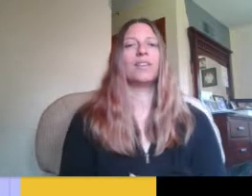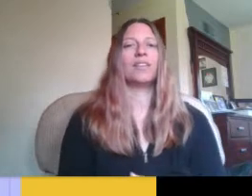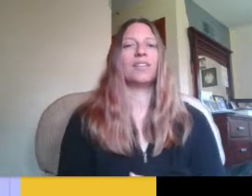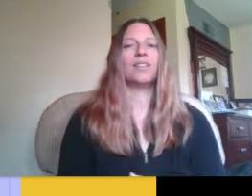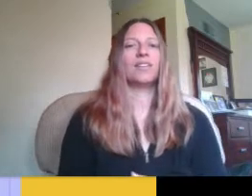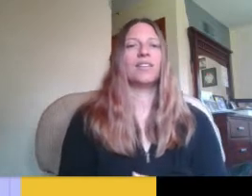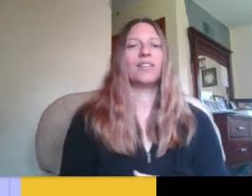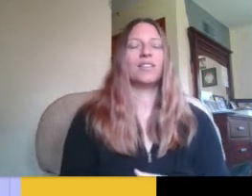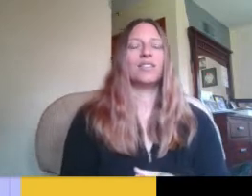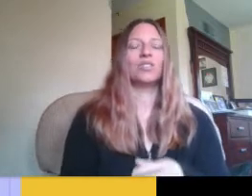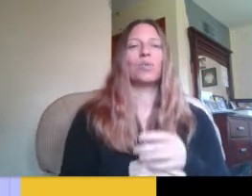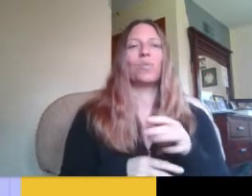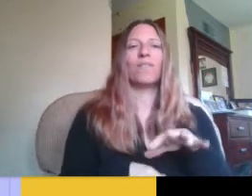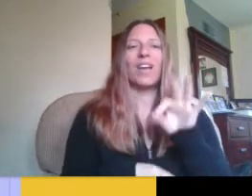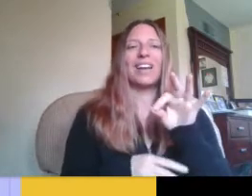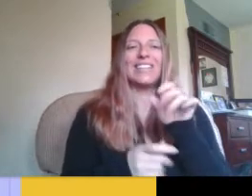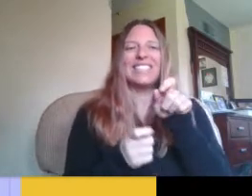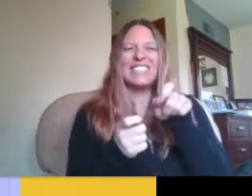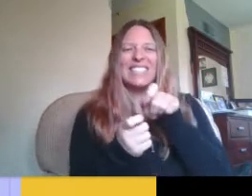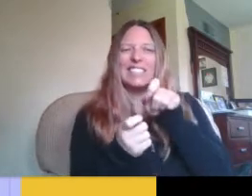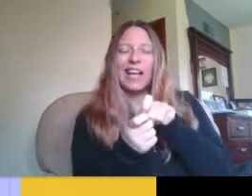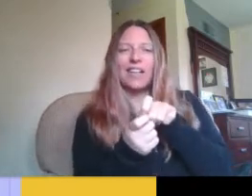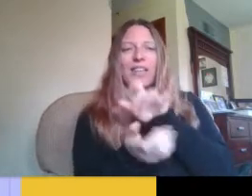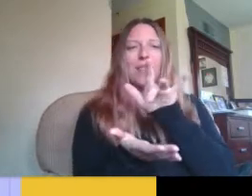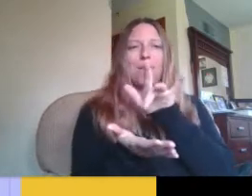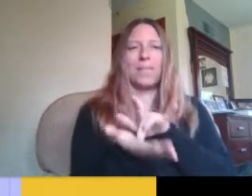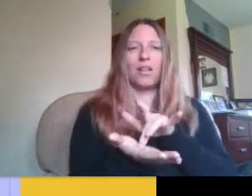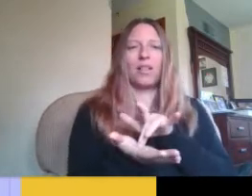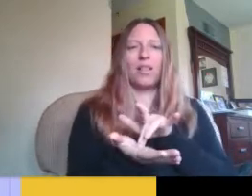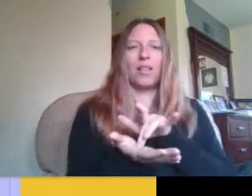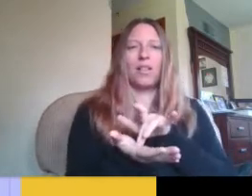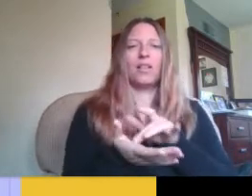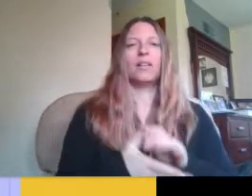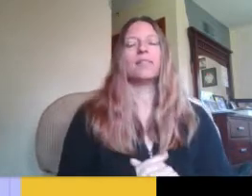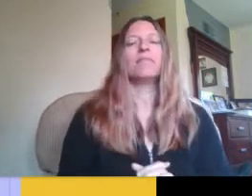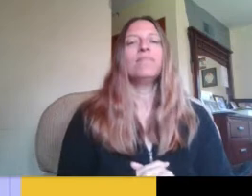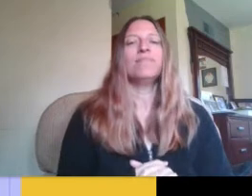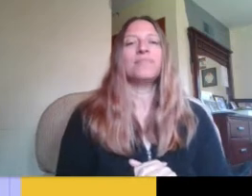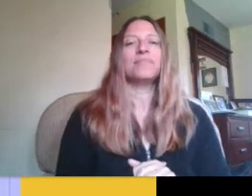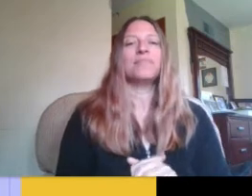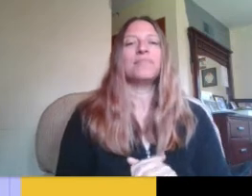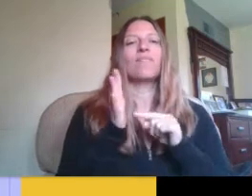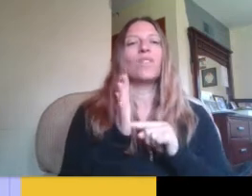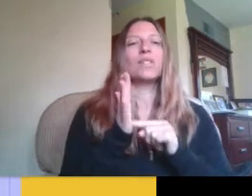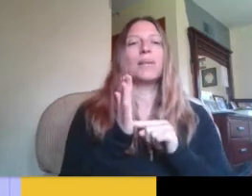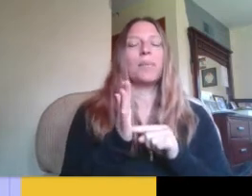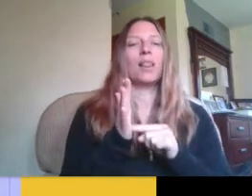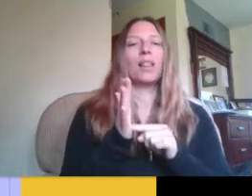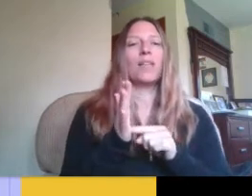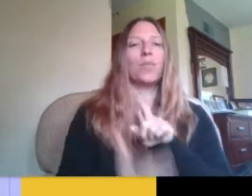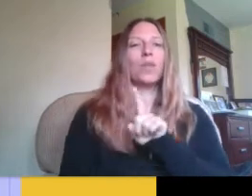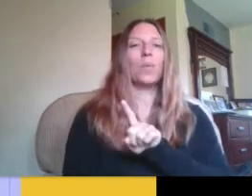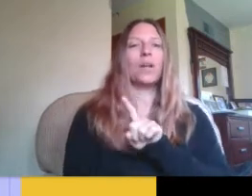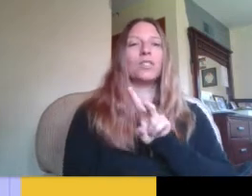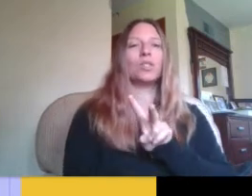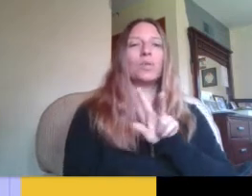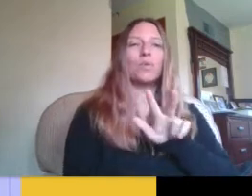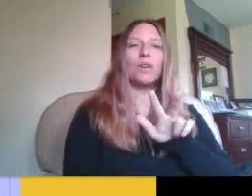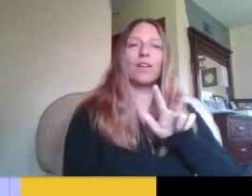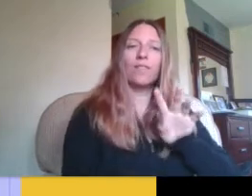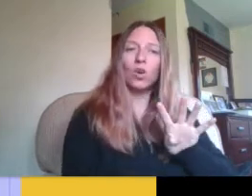would be exactly halfway between the 2 middle numbers, and that number will be our median. For example, in the set 1, 2, 3,